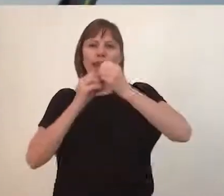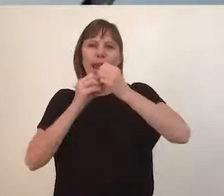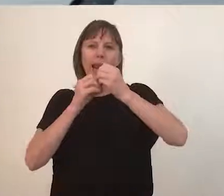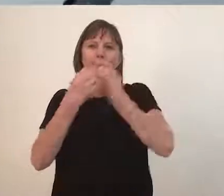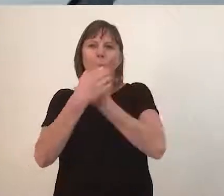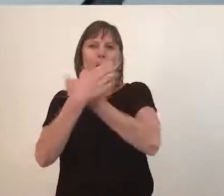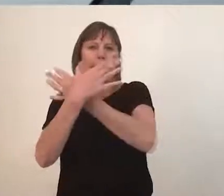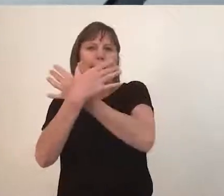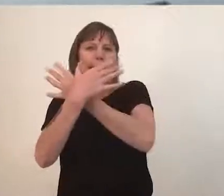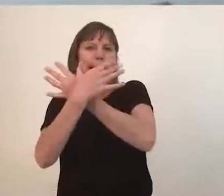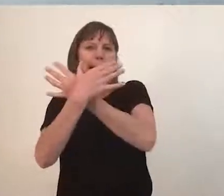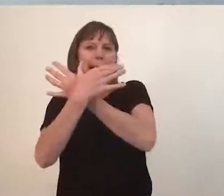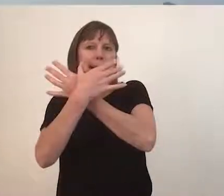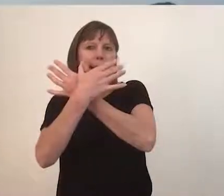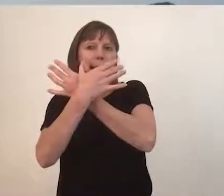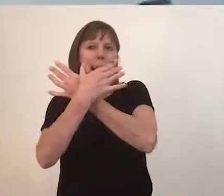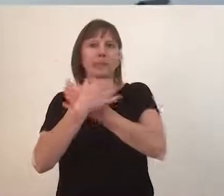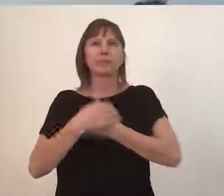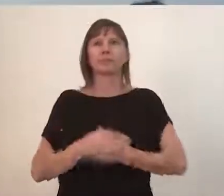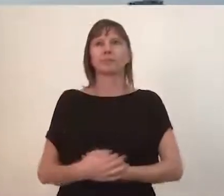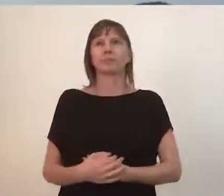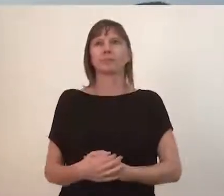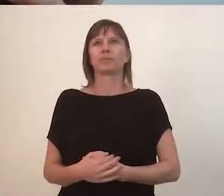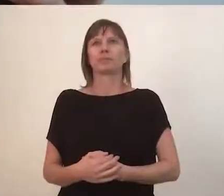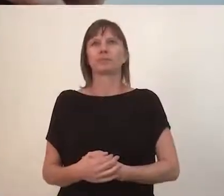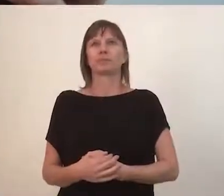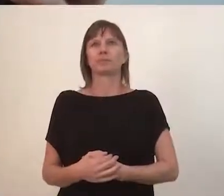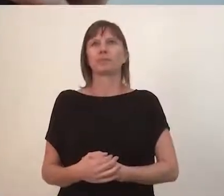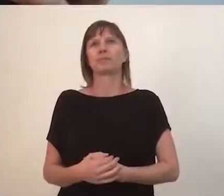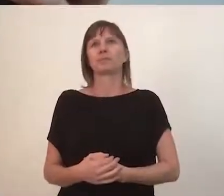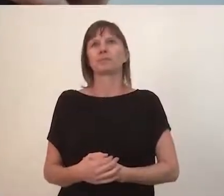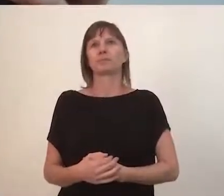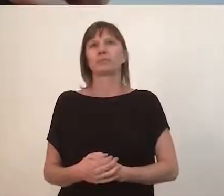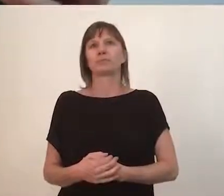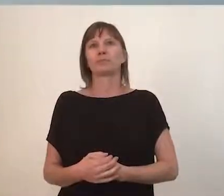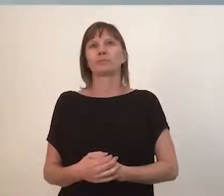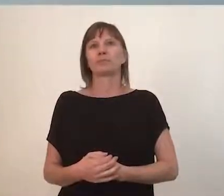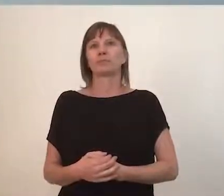And can you see I'm sort of trying to create a nice wing here?